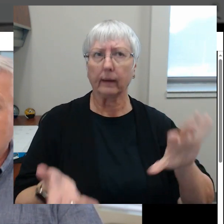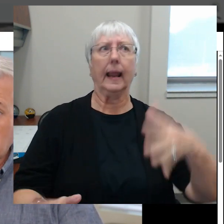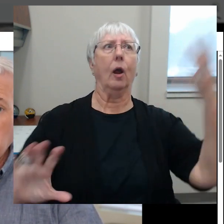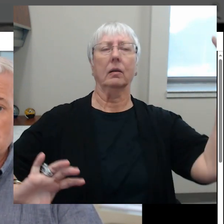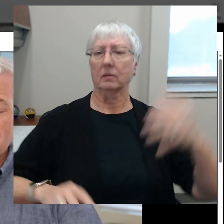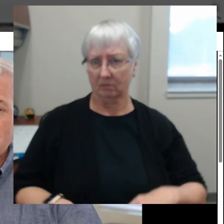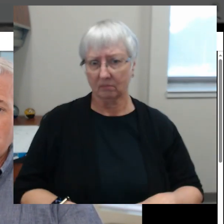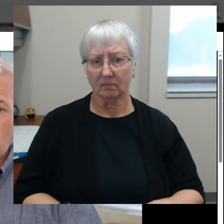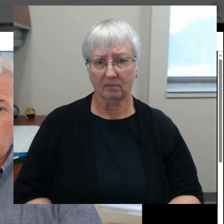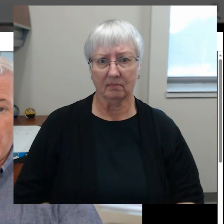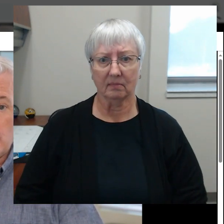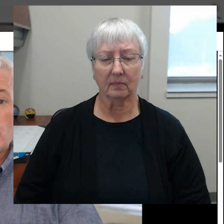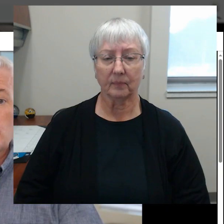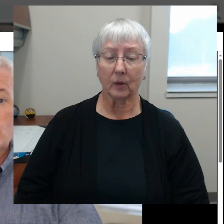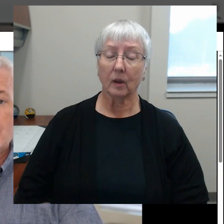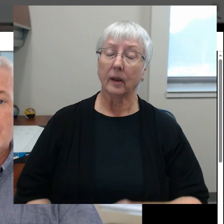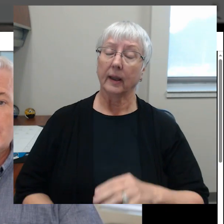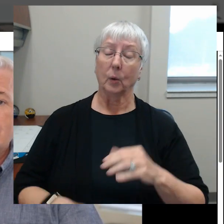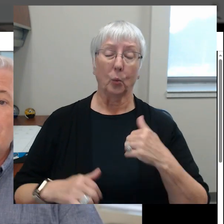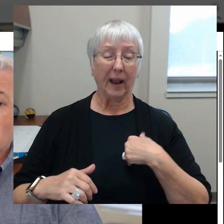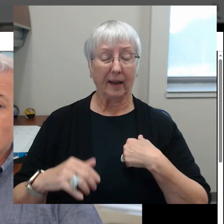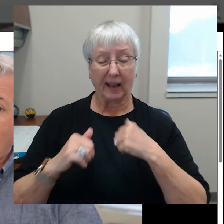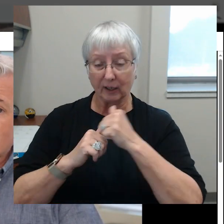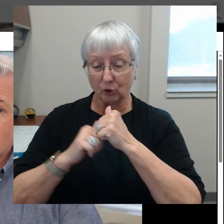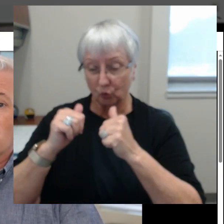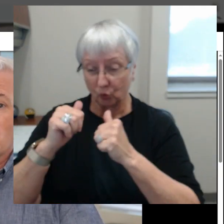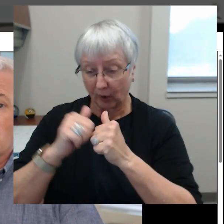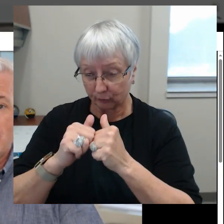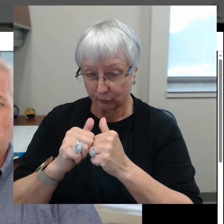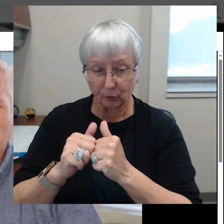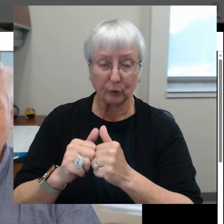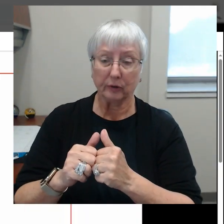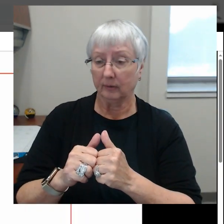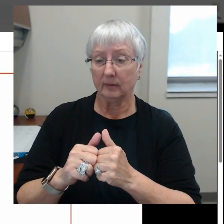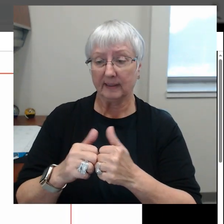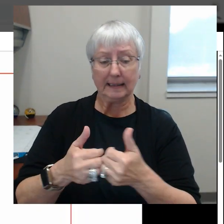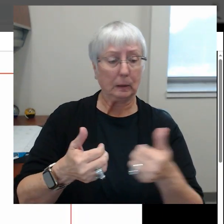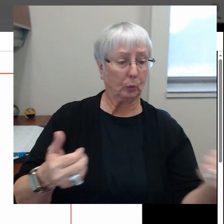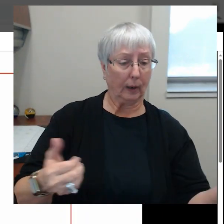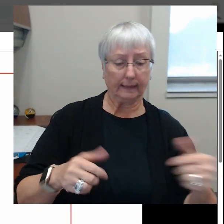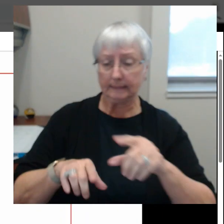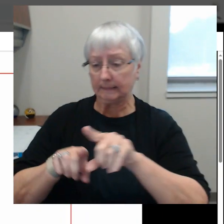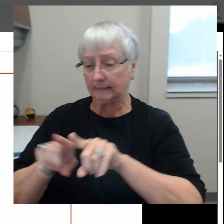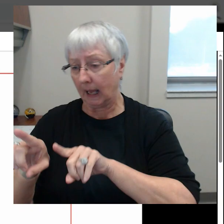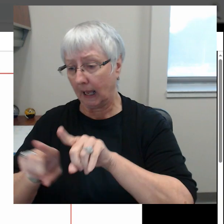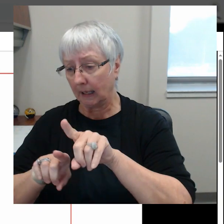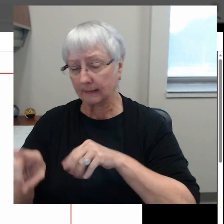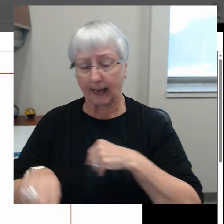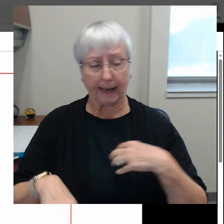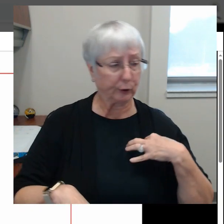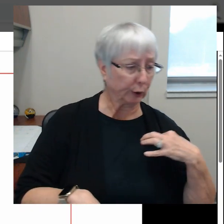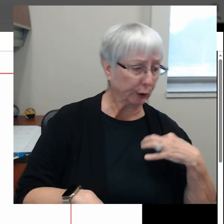into distinct groups. We create structures to contain our socks from our t-shirts. When we